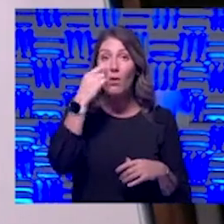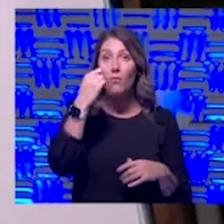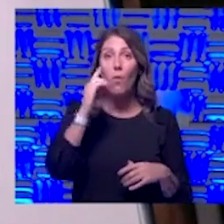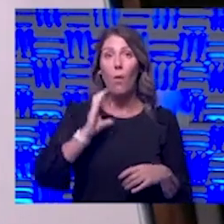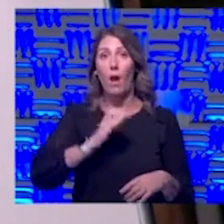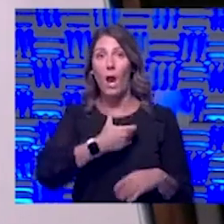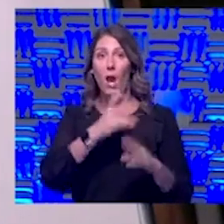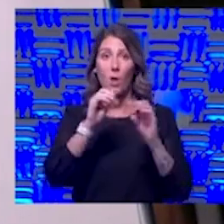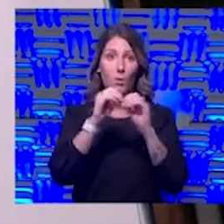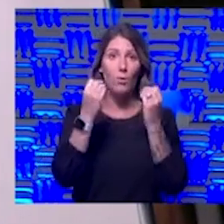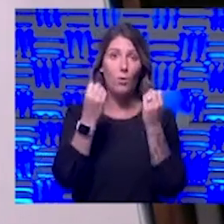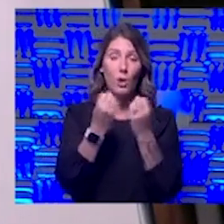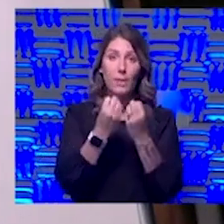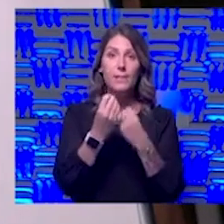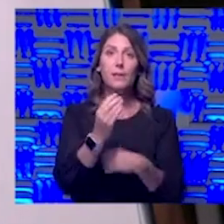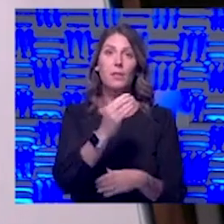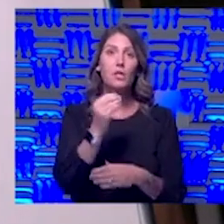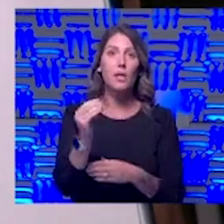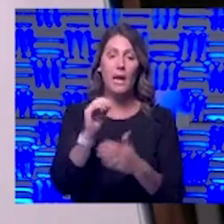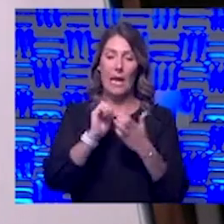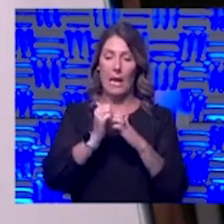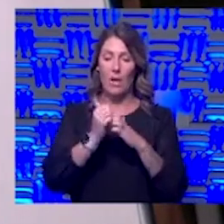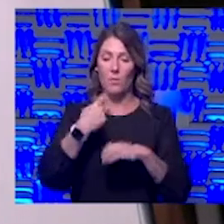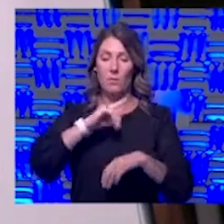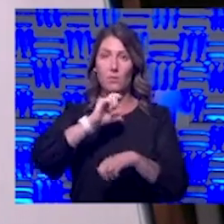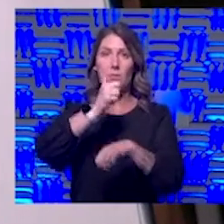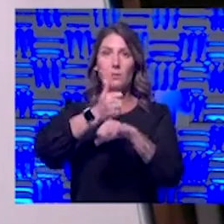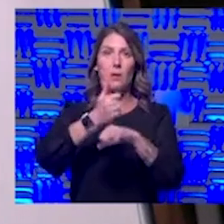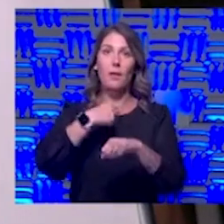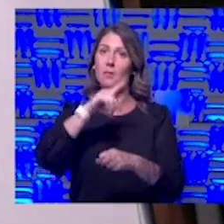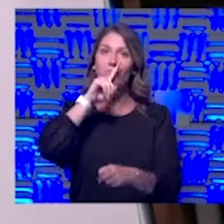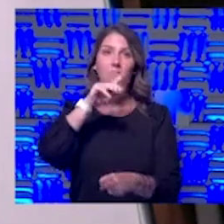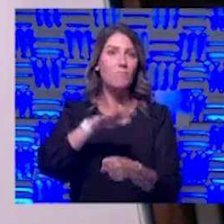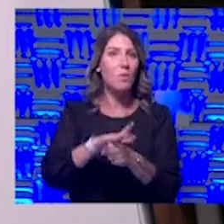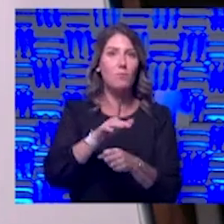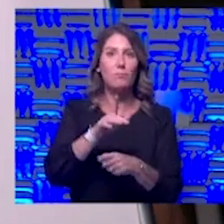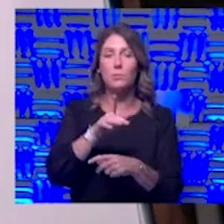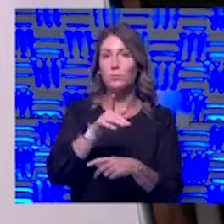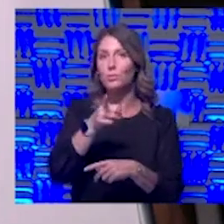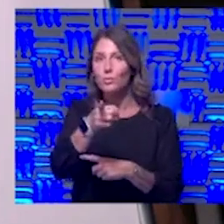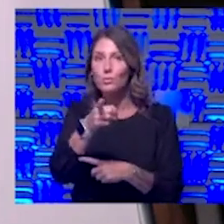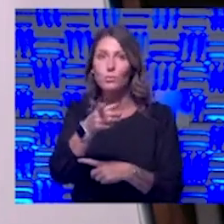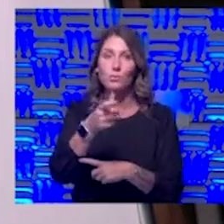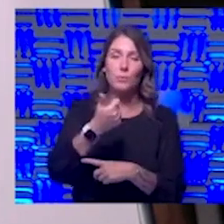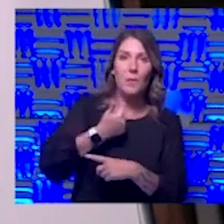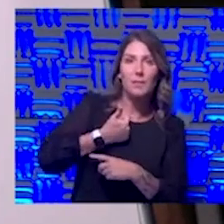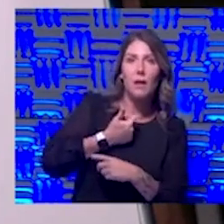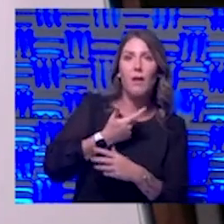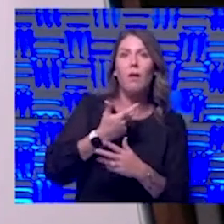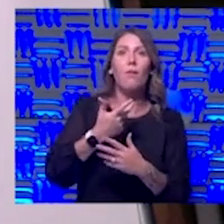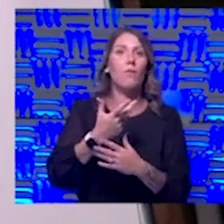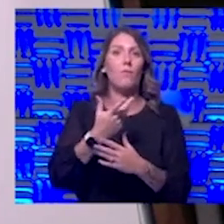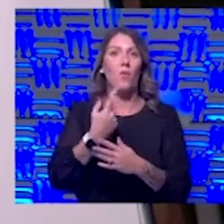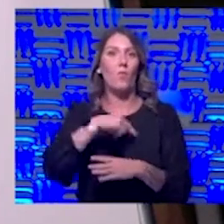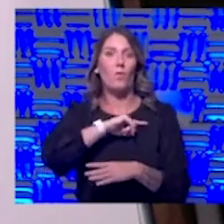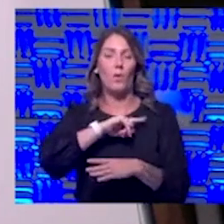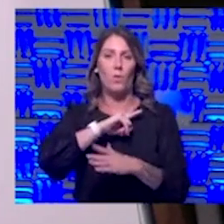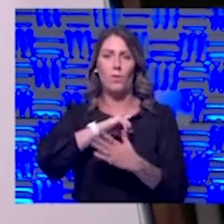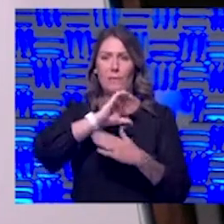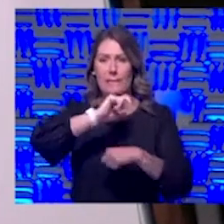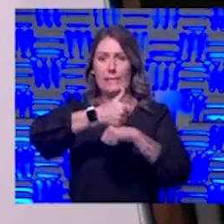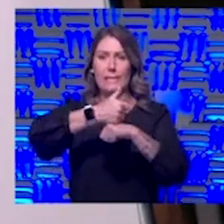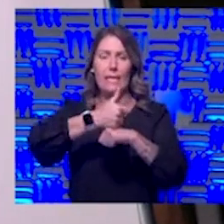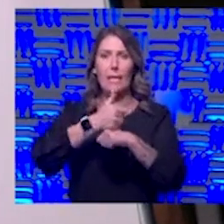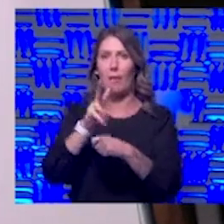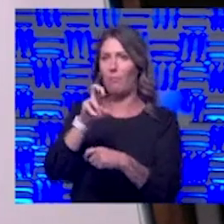our organization and the way that we're set up, I can promise you, and myself and the other co-founders were kind of designing Veterans Community